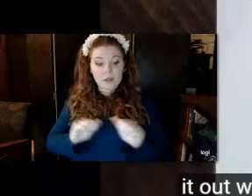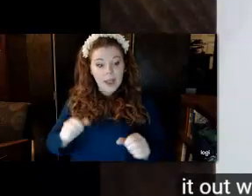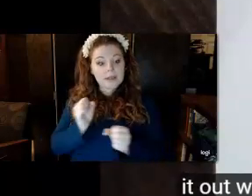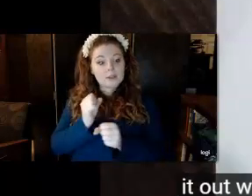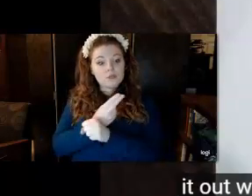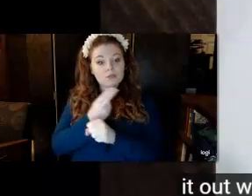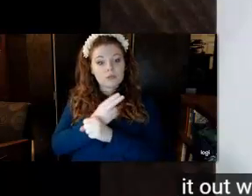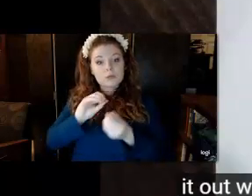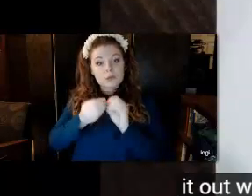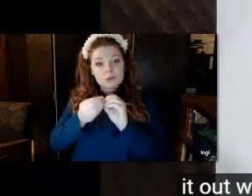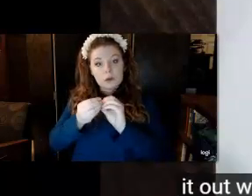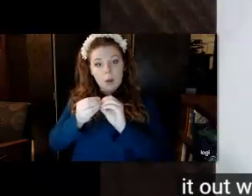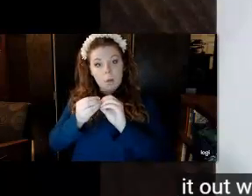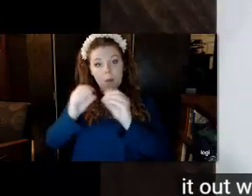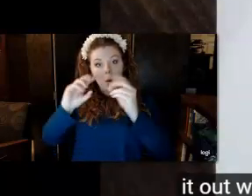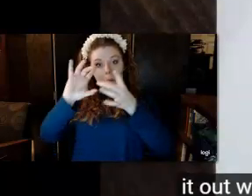number bond underneath